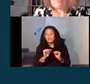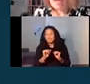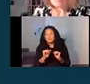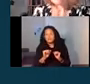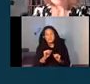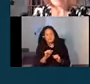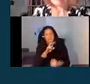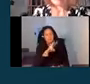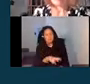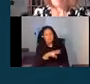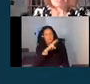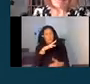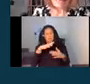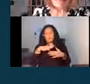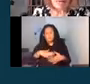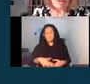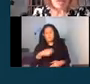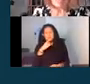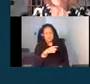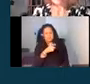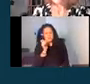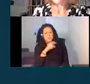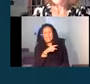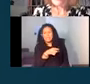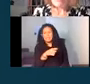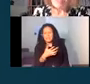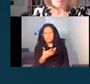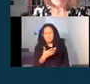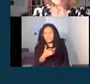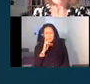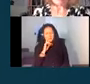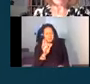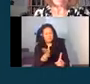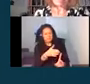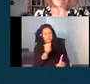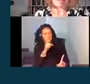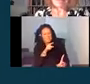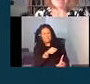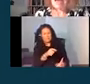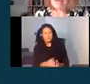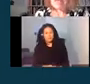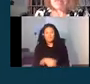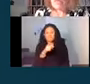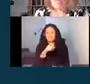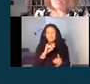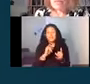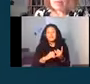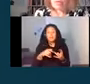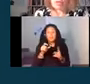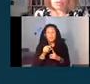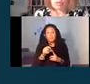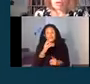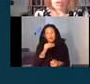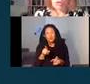a female scientist of being eccentric. And that was the tactic that the diarist Samuel